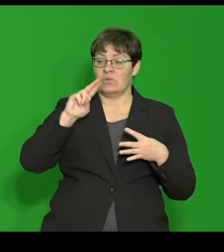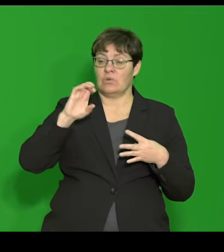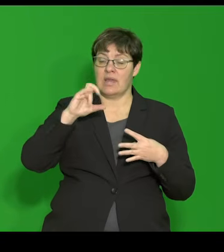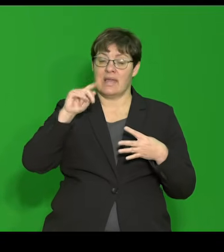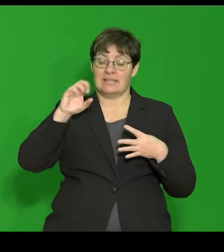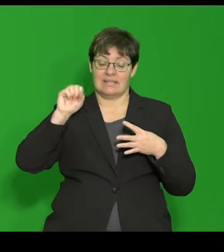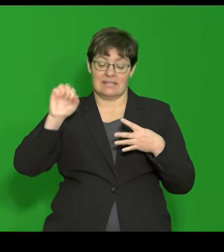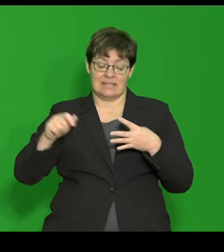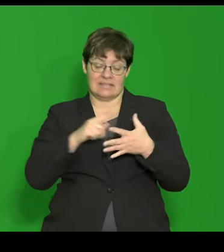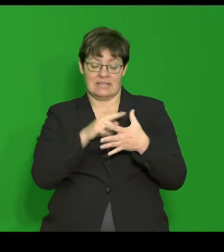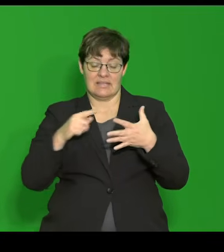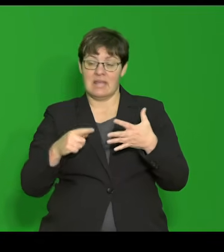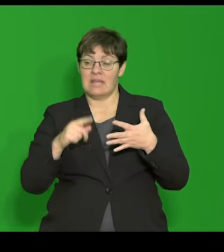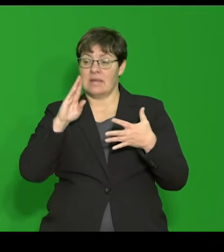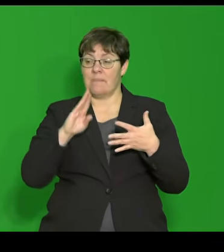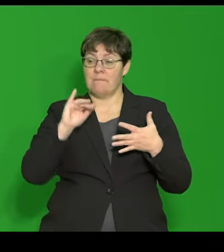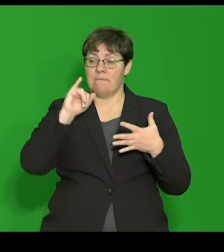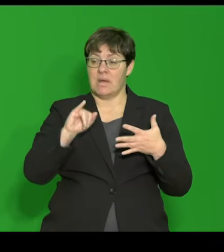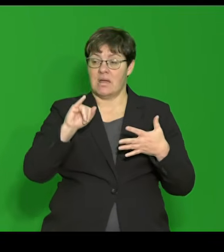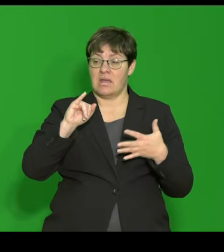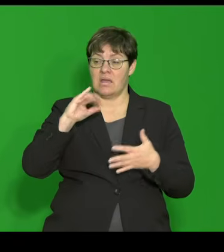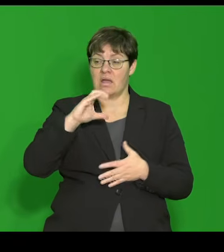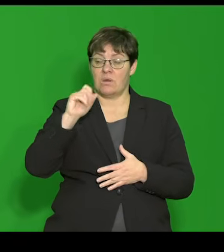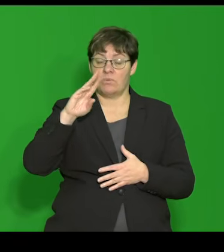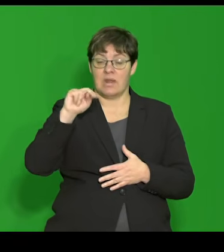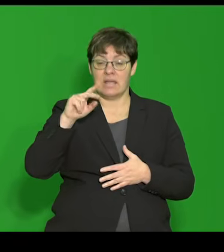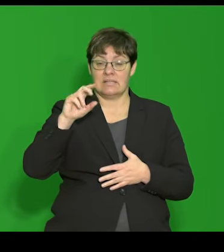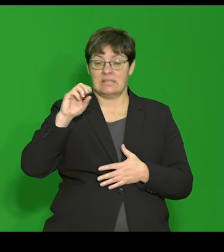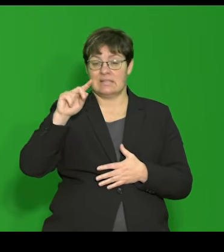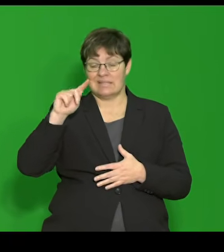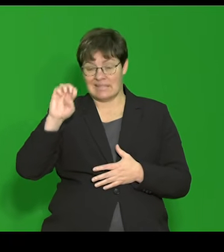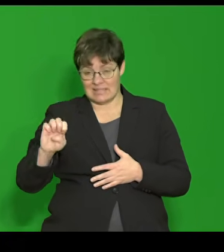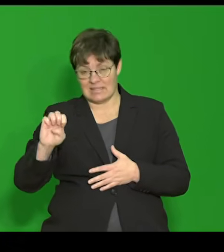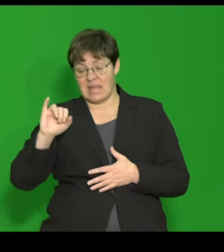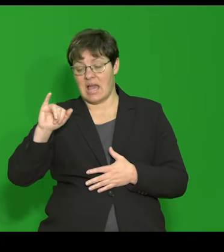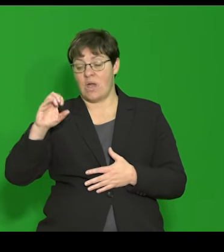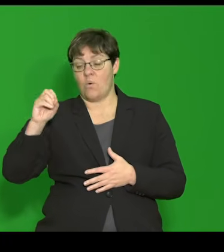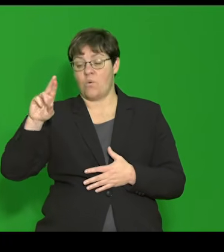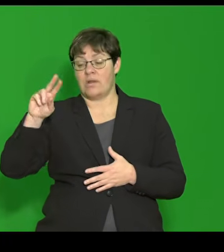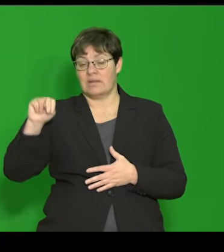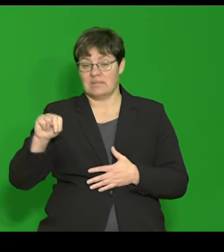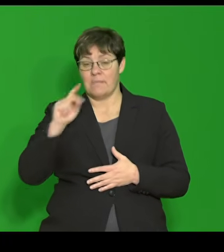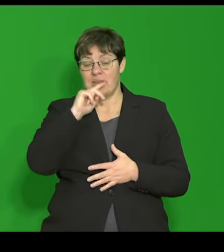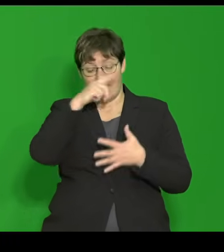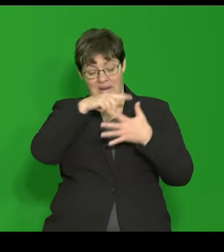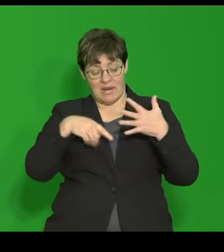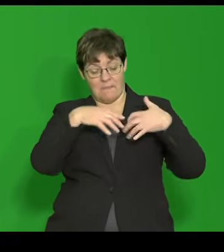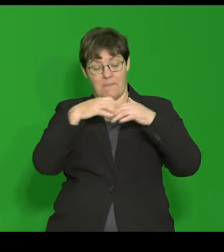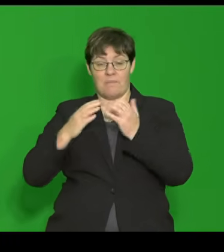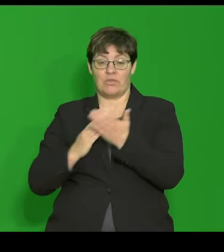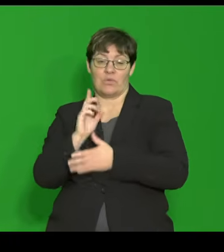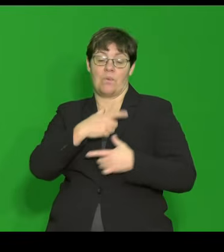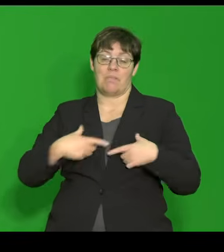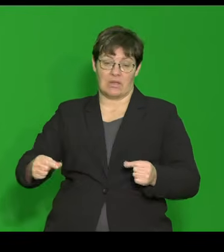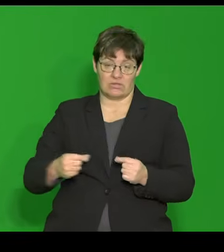digesting enzymes called nucleases, as well as your bicarbonate ions, and those are enzymes and